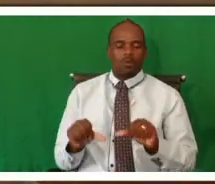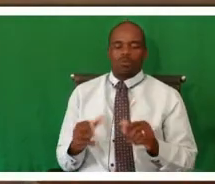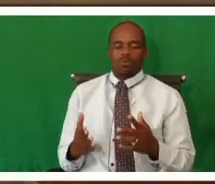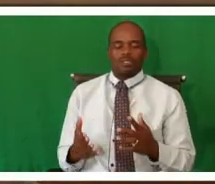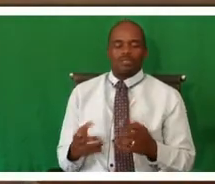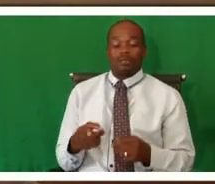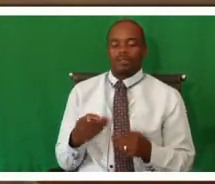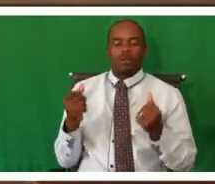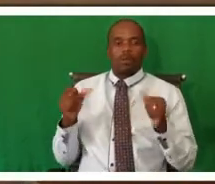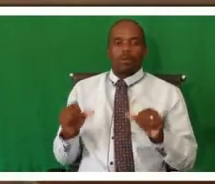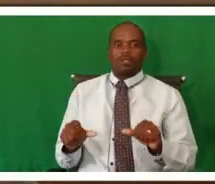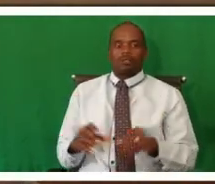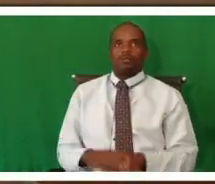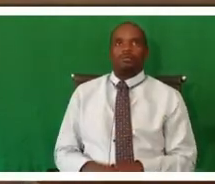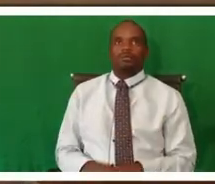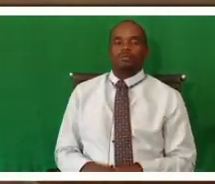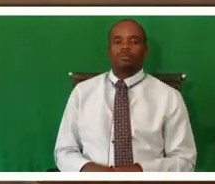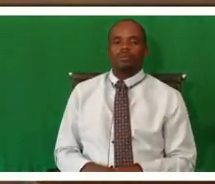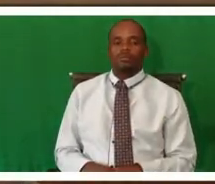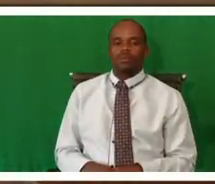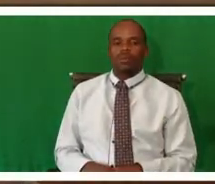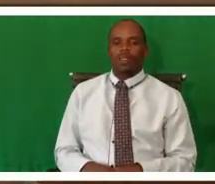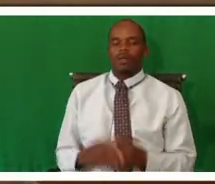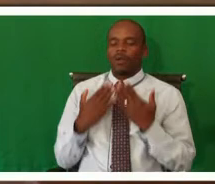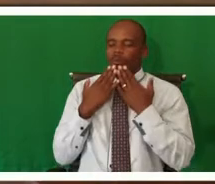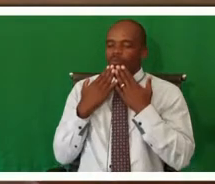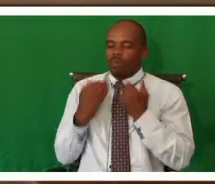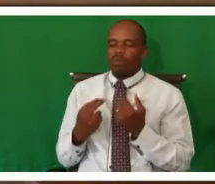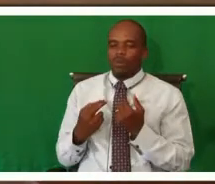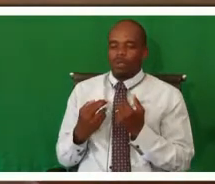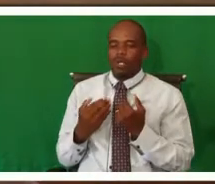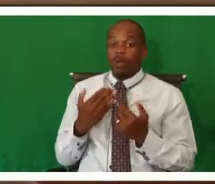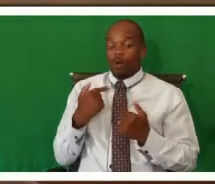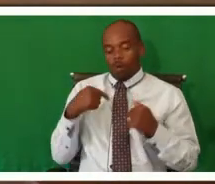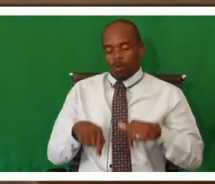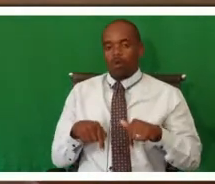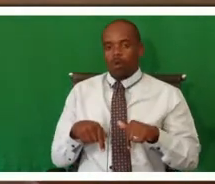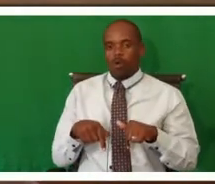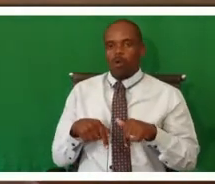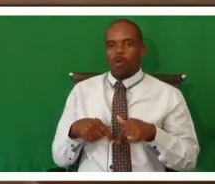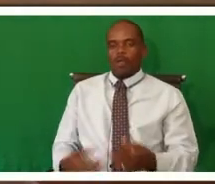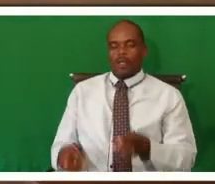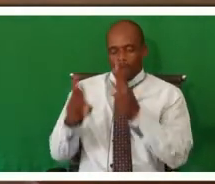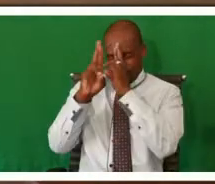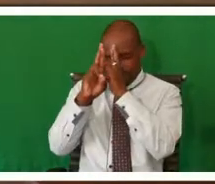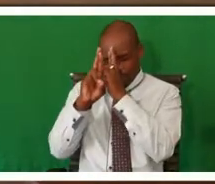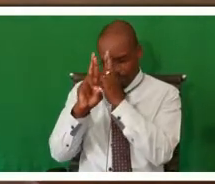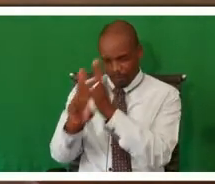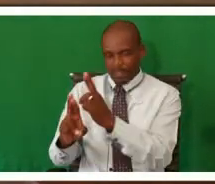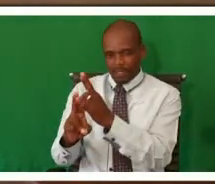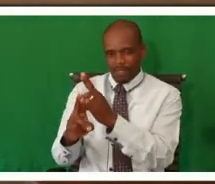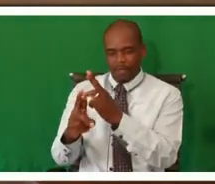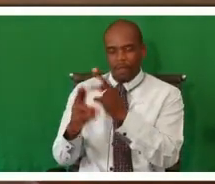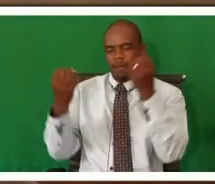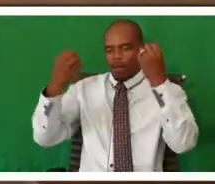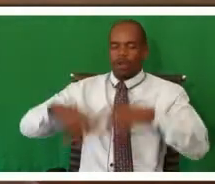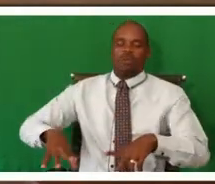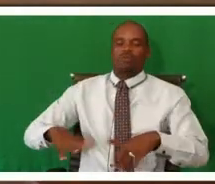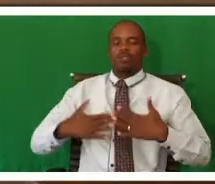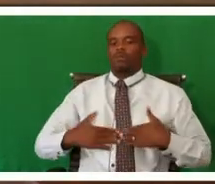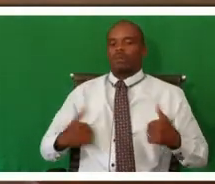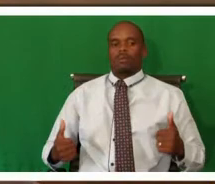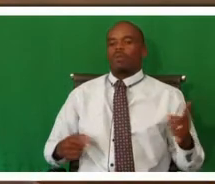the worst. We pay our respect to all those who have lost their lives to COVID-19.